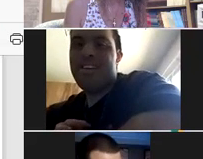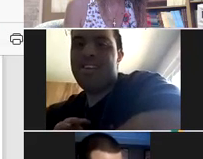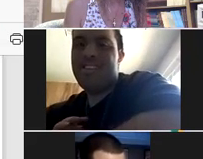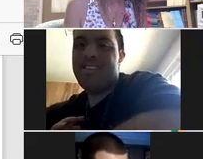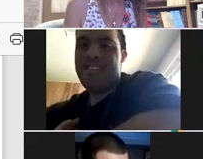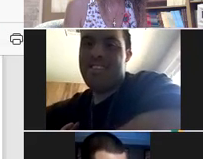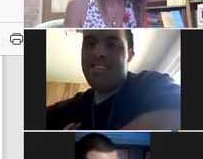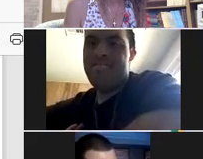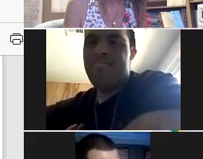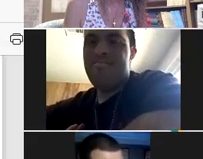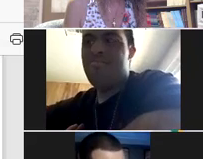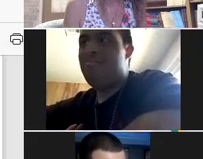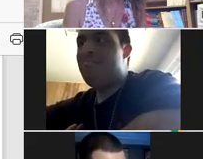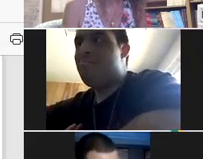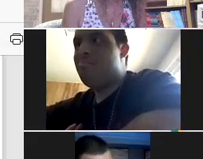and